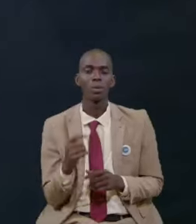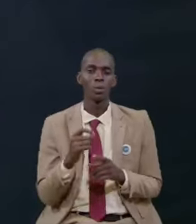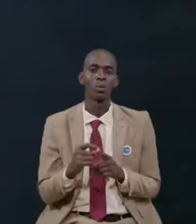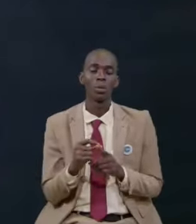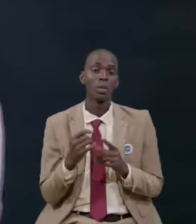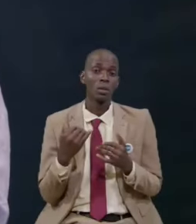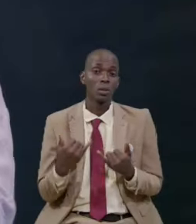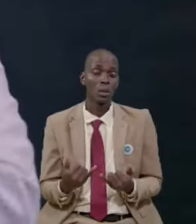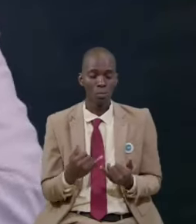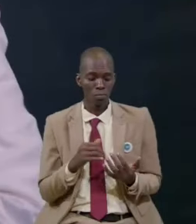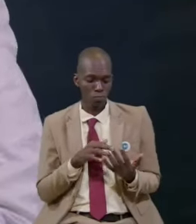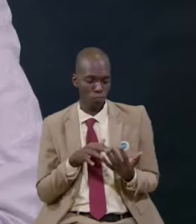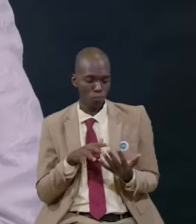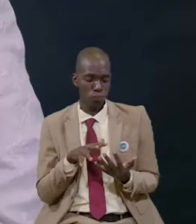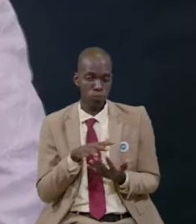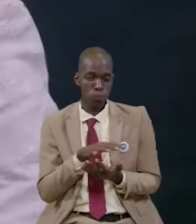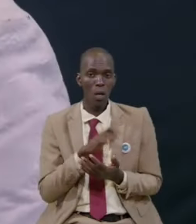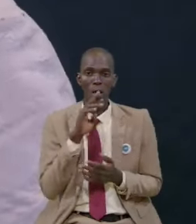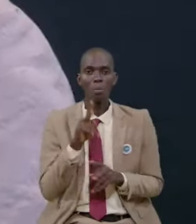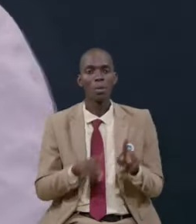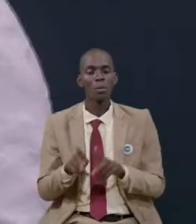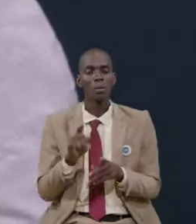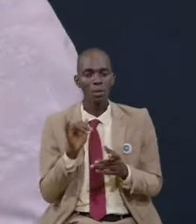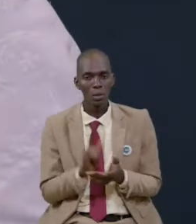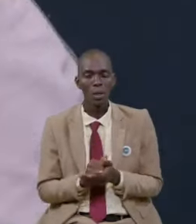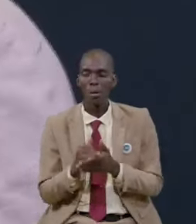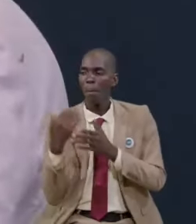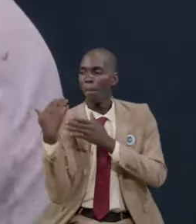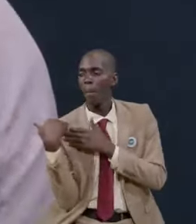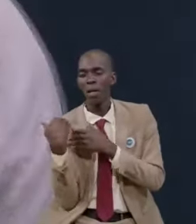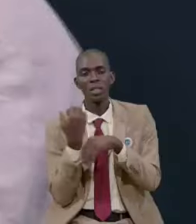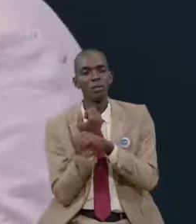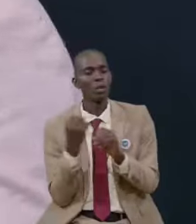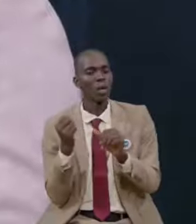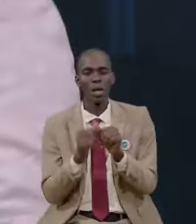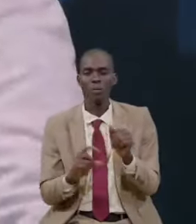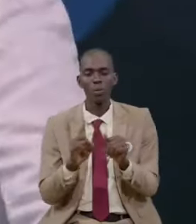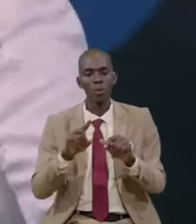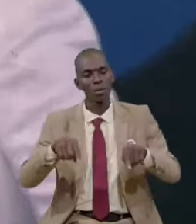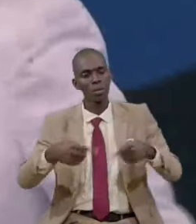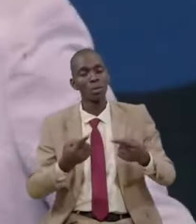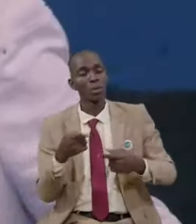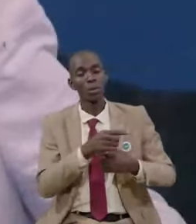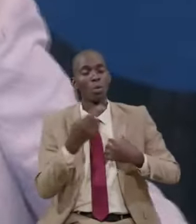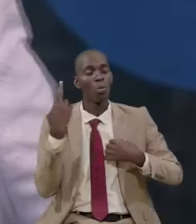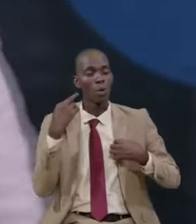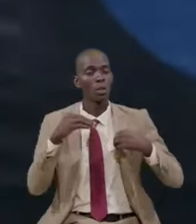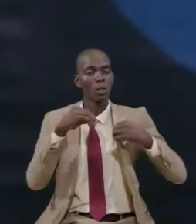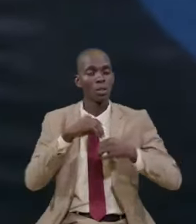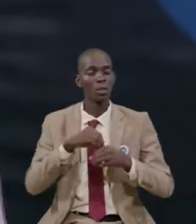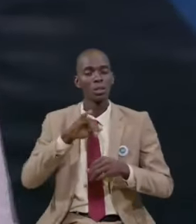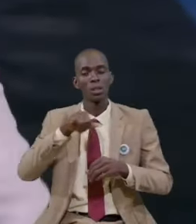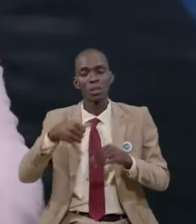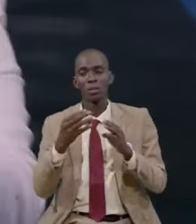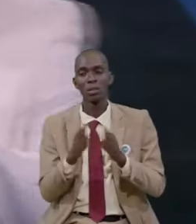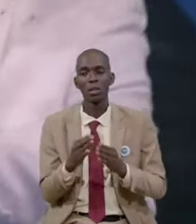carried salvation everywhere they went. They were in Jerusalem, and there was persecution that arose in